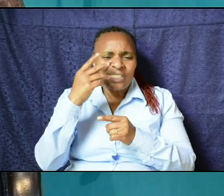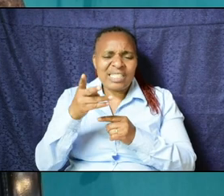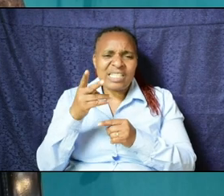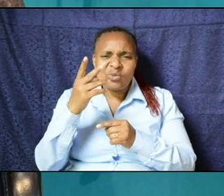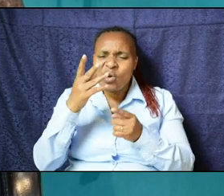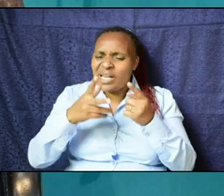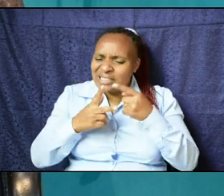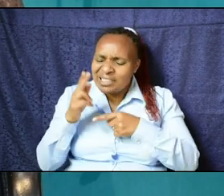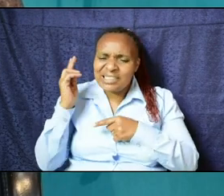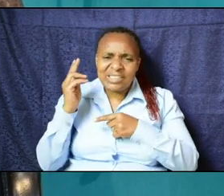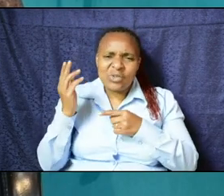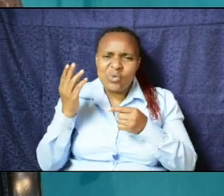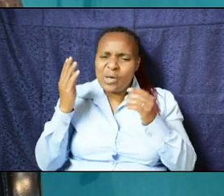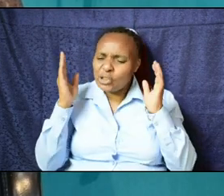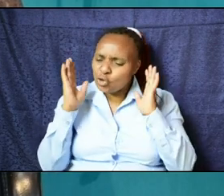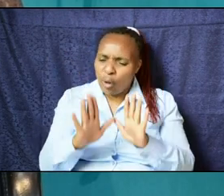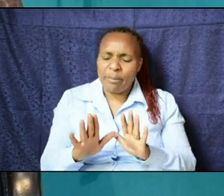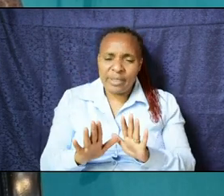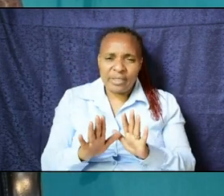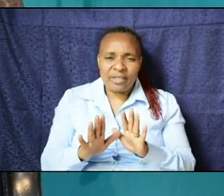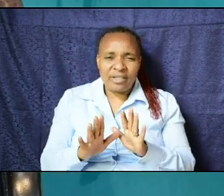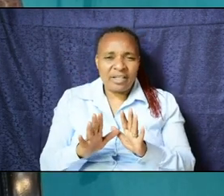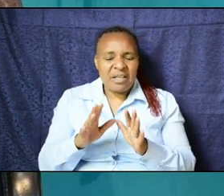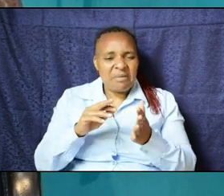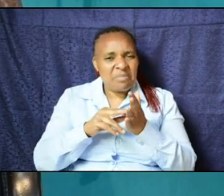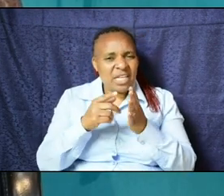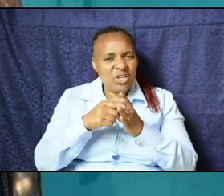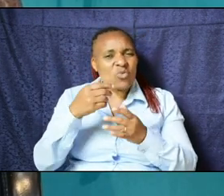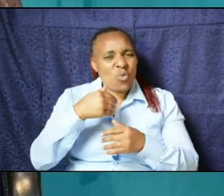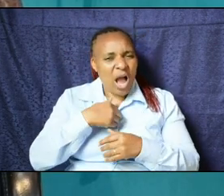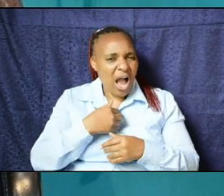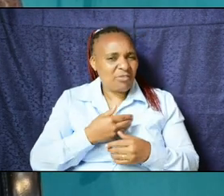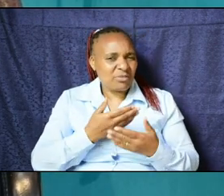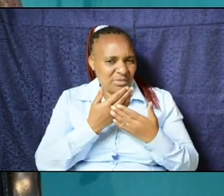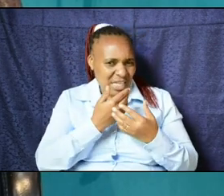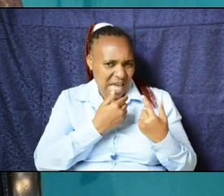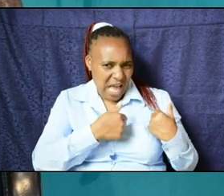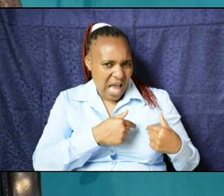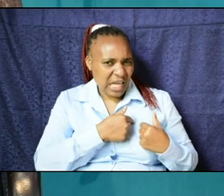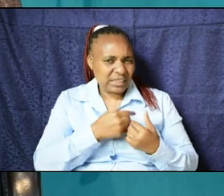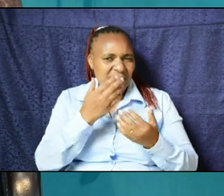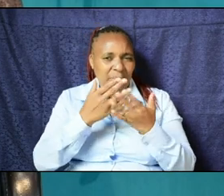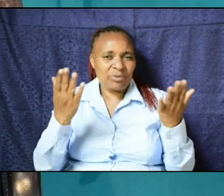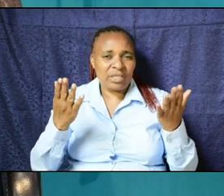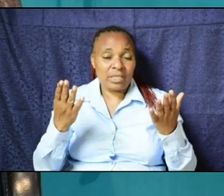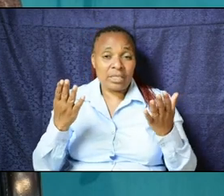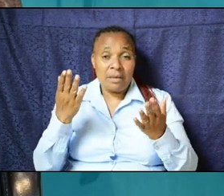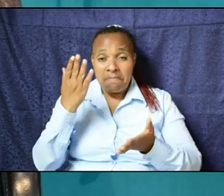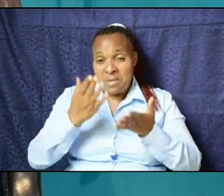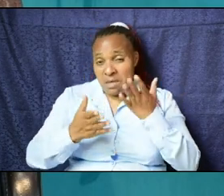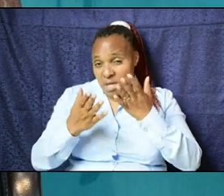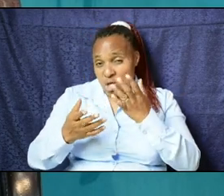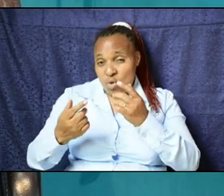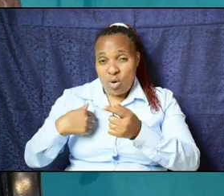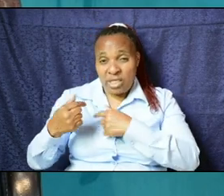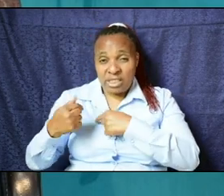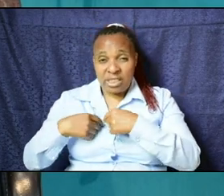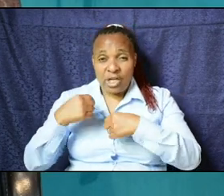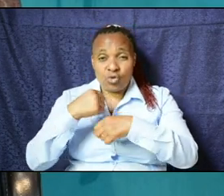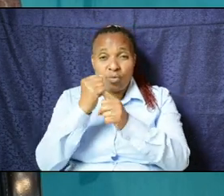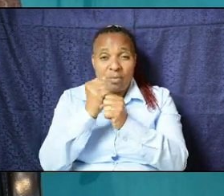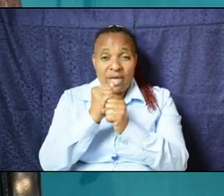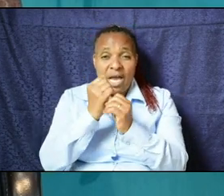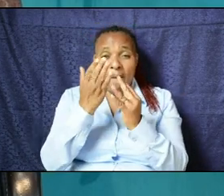off, it looks like you still have that grudge. Perhaps you can consider to create a